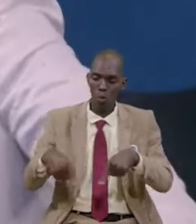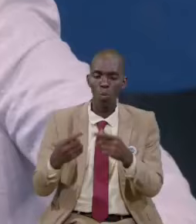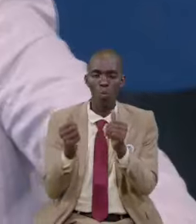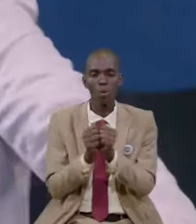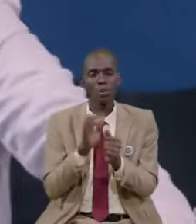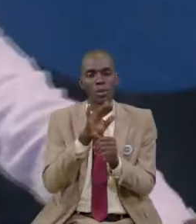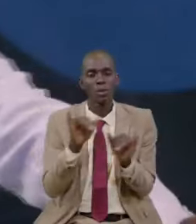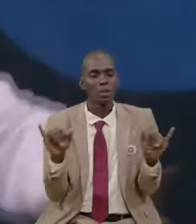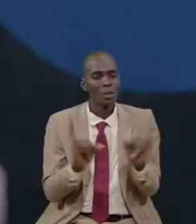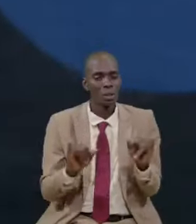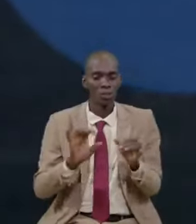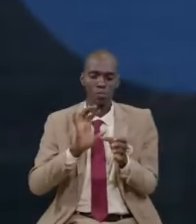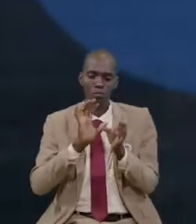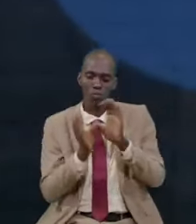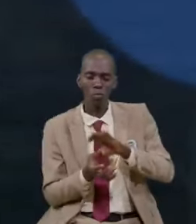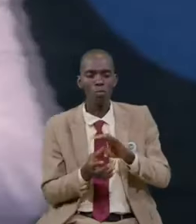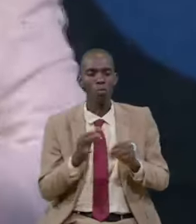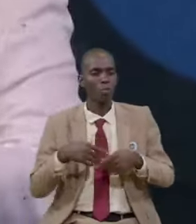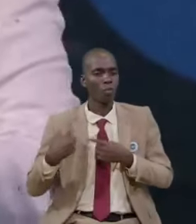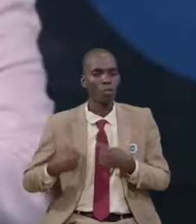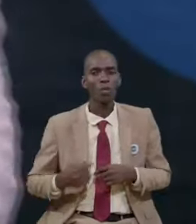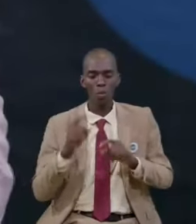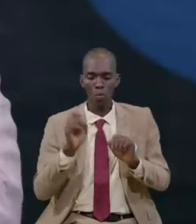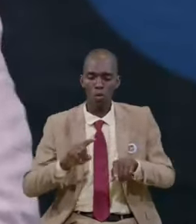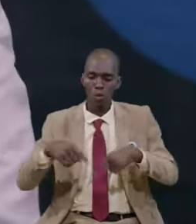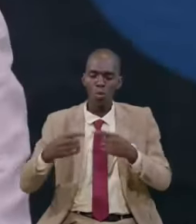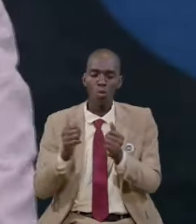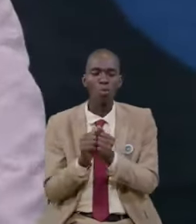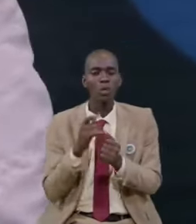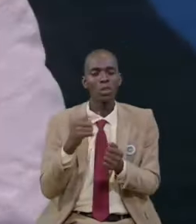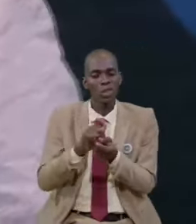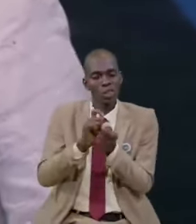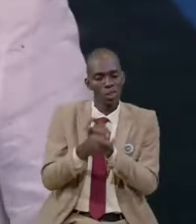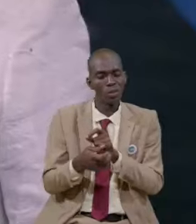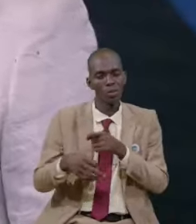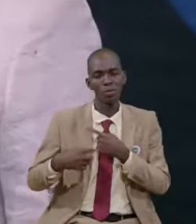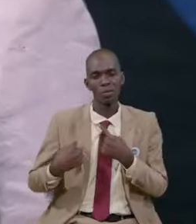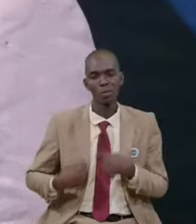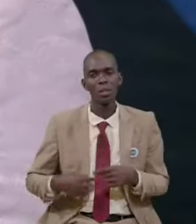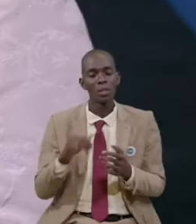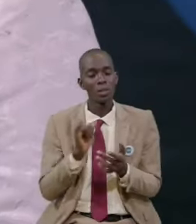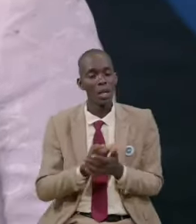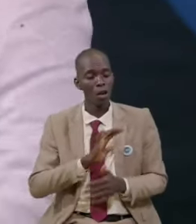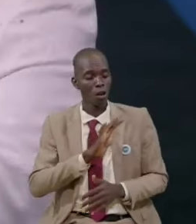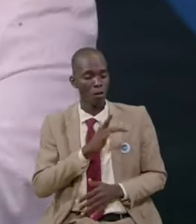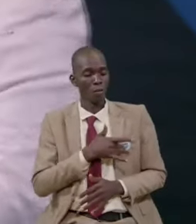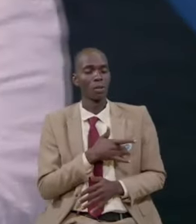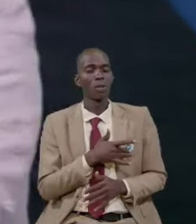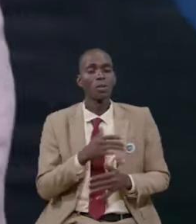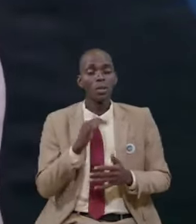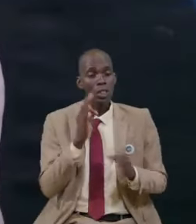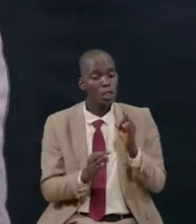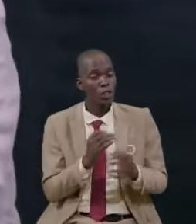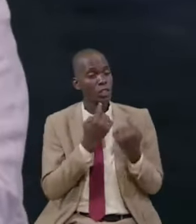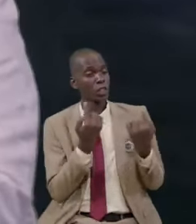life you carry there, that same conviction. If sin is evil in Jerusalem, in